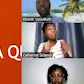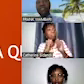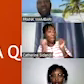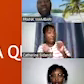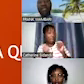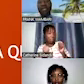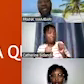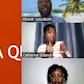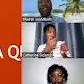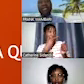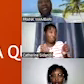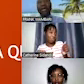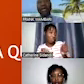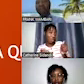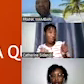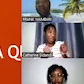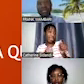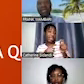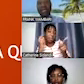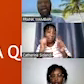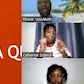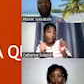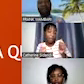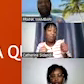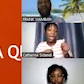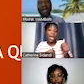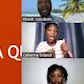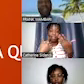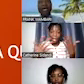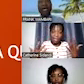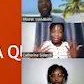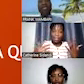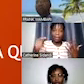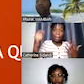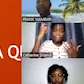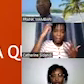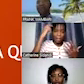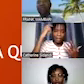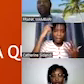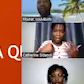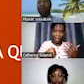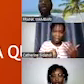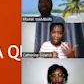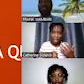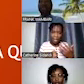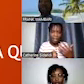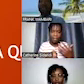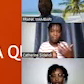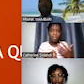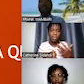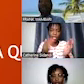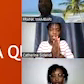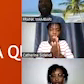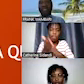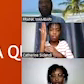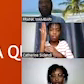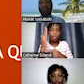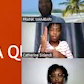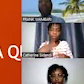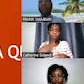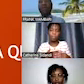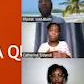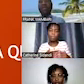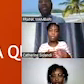me, and have my hands and have my might, I can move on. God, I'm grateful it has happened when I'm